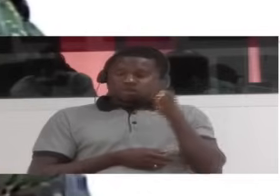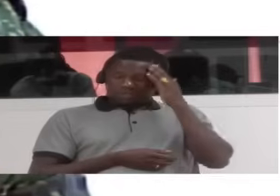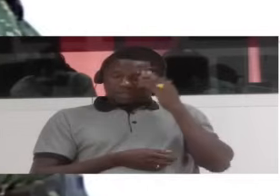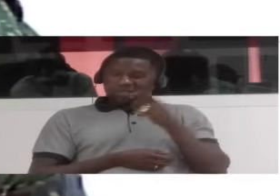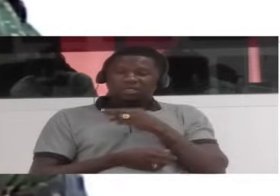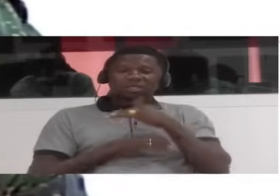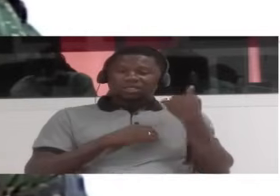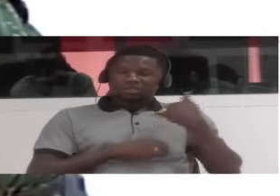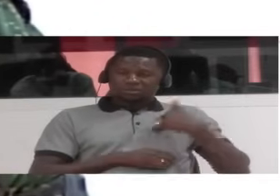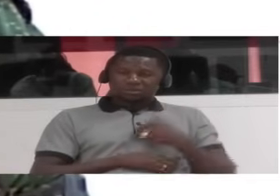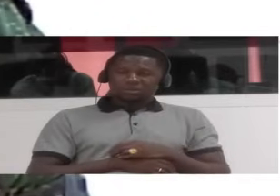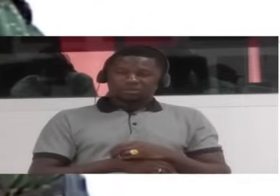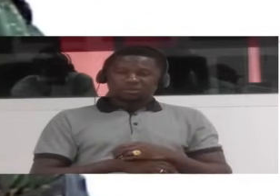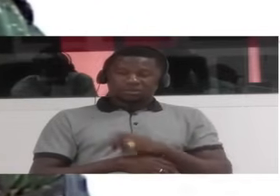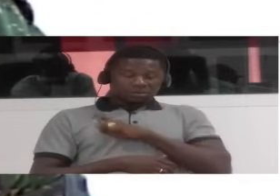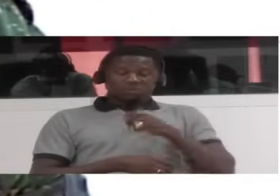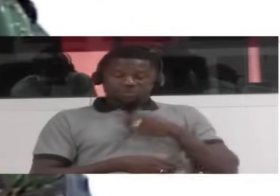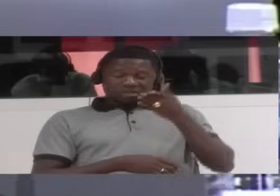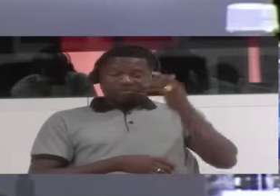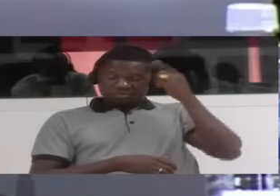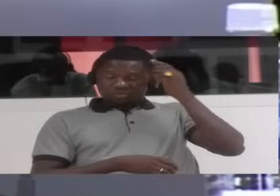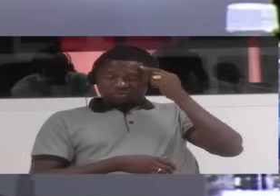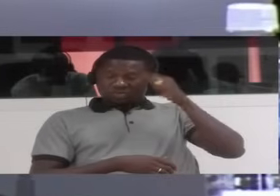mentality. To kill.